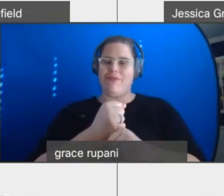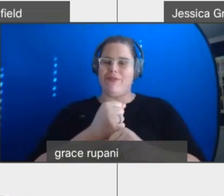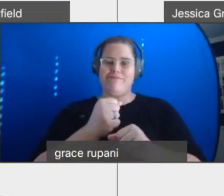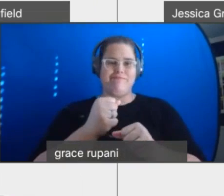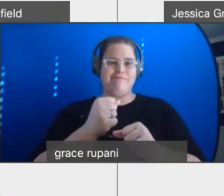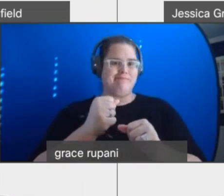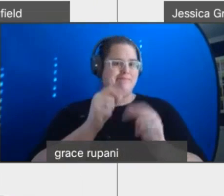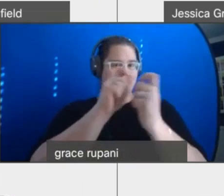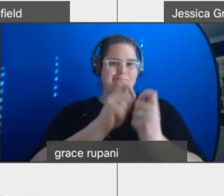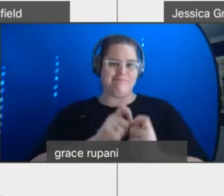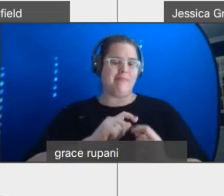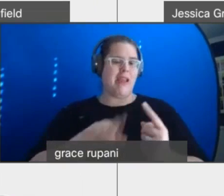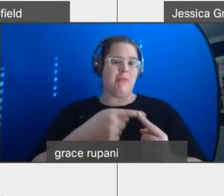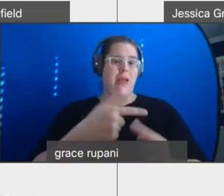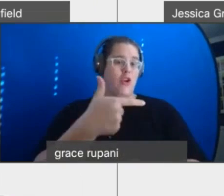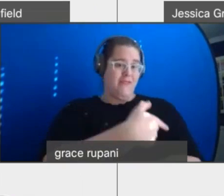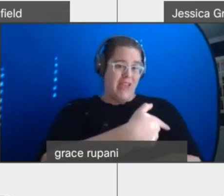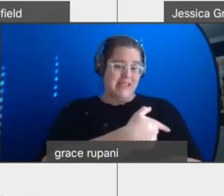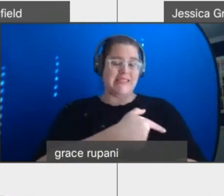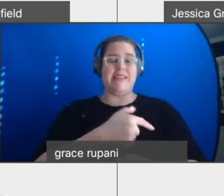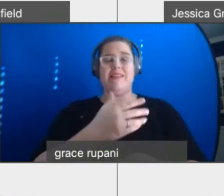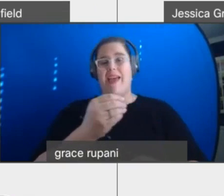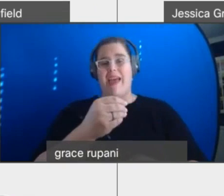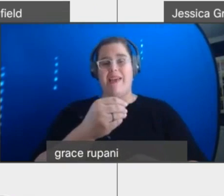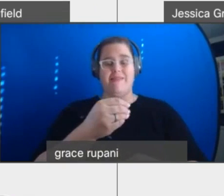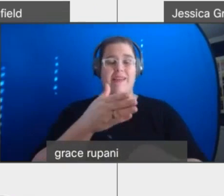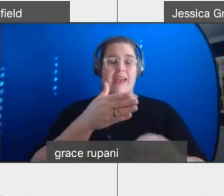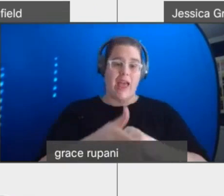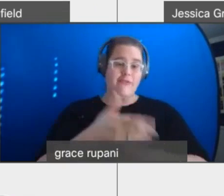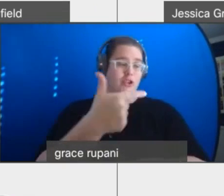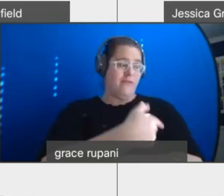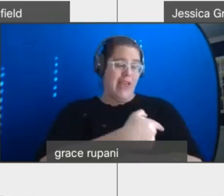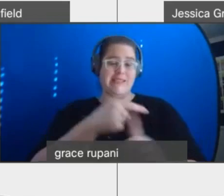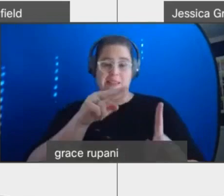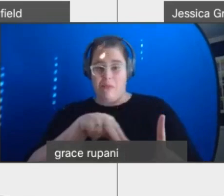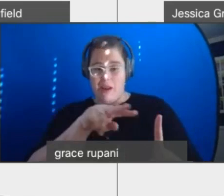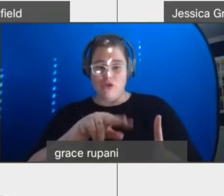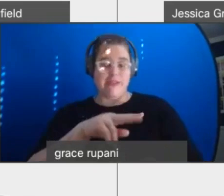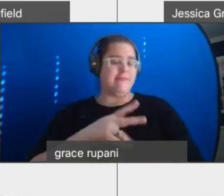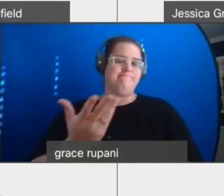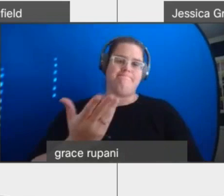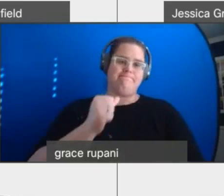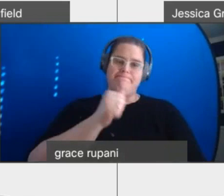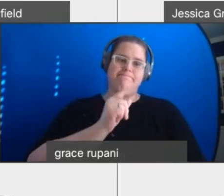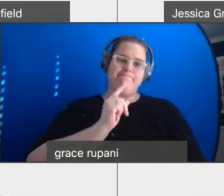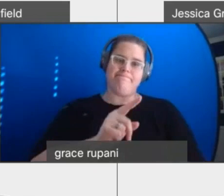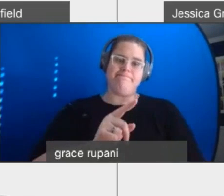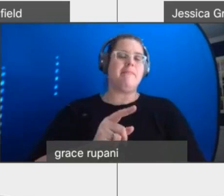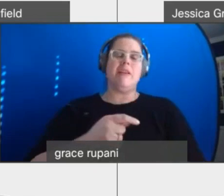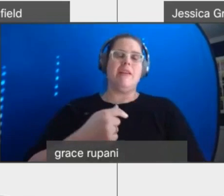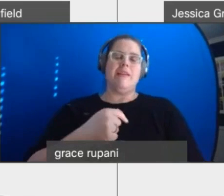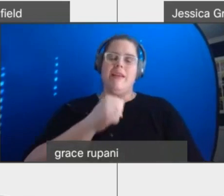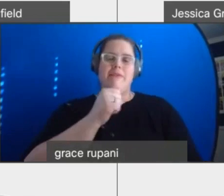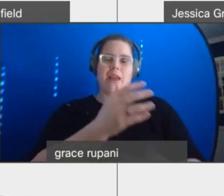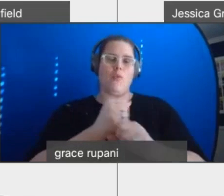information on the vaccine with regard to the administration and post monitoring. I don't believe you would need to